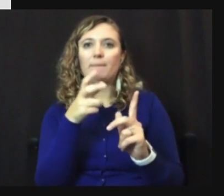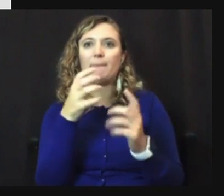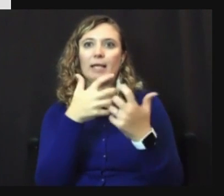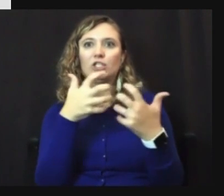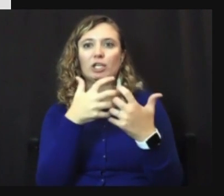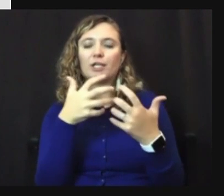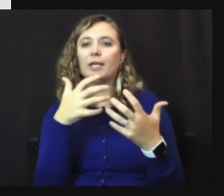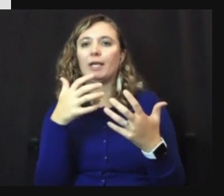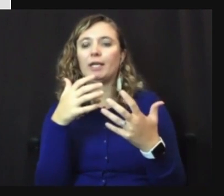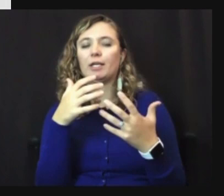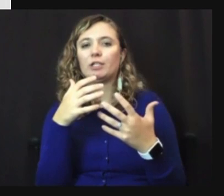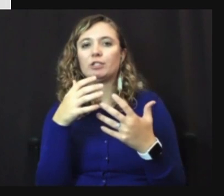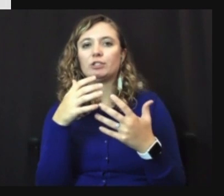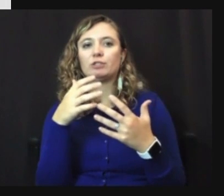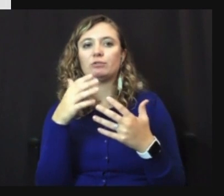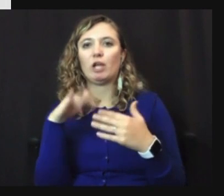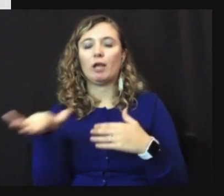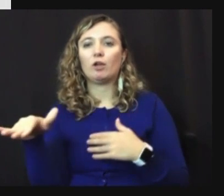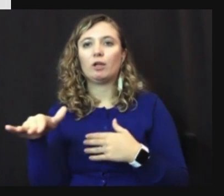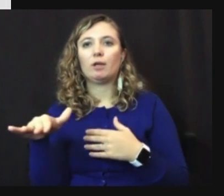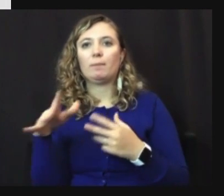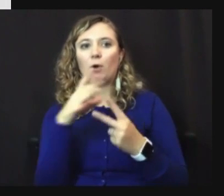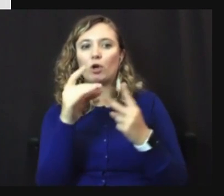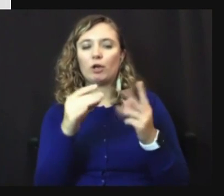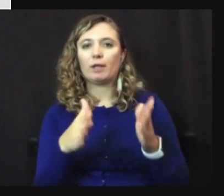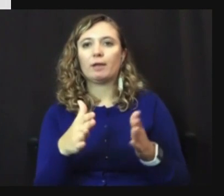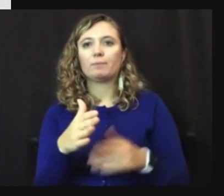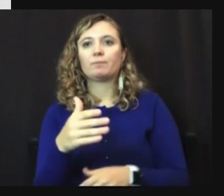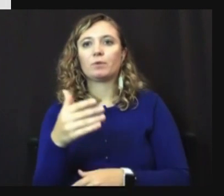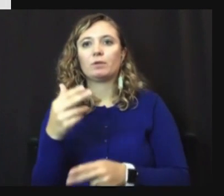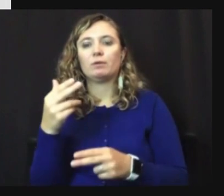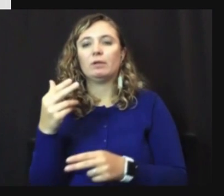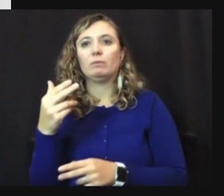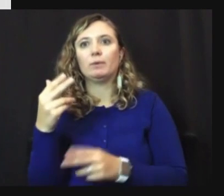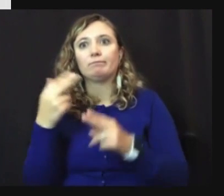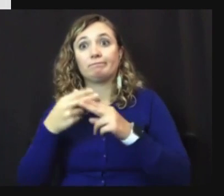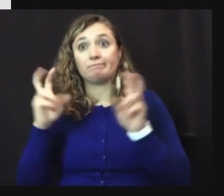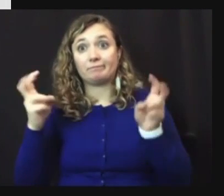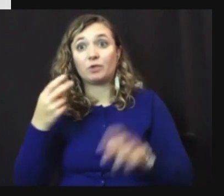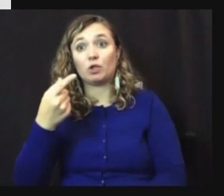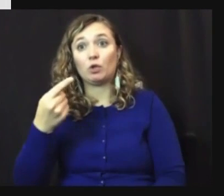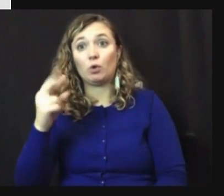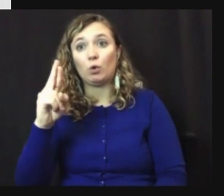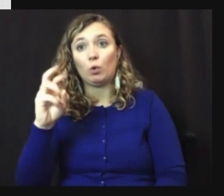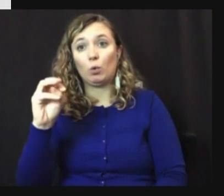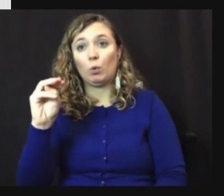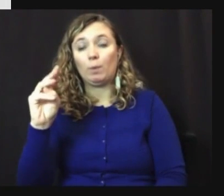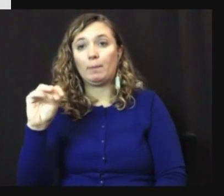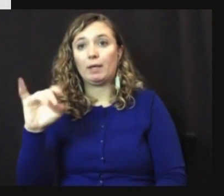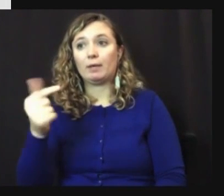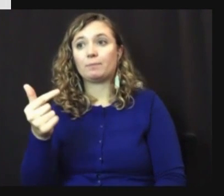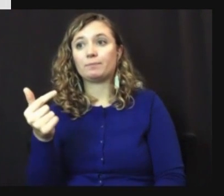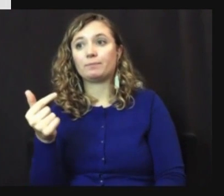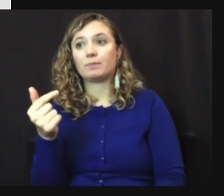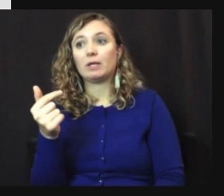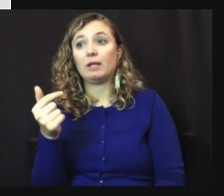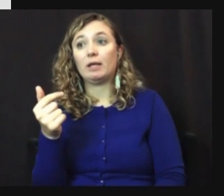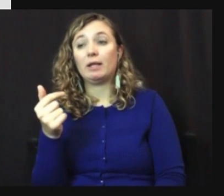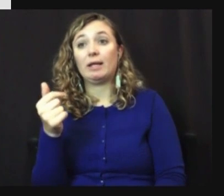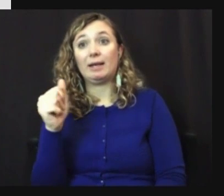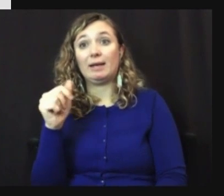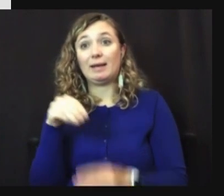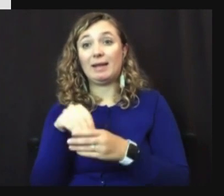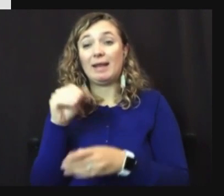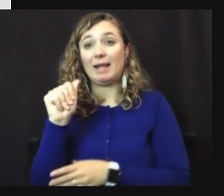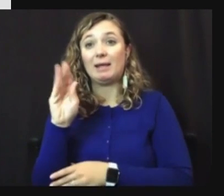is, there's literally a phrase in ABA circles called the giver of all good things. And this is where we